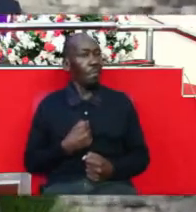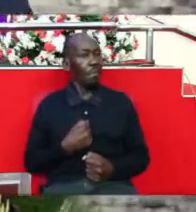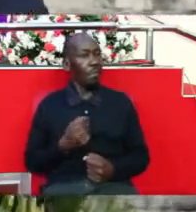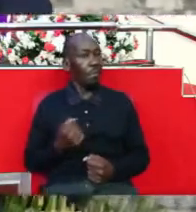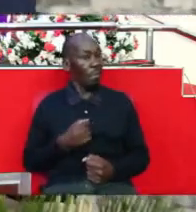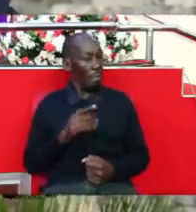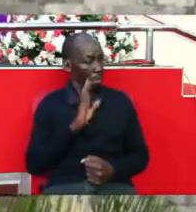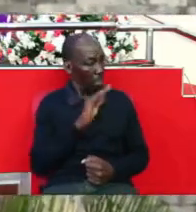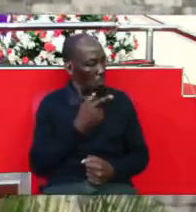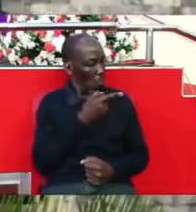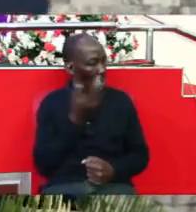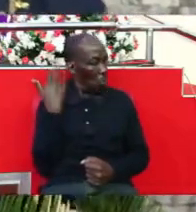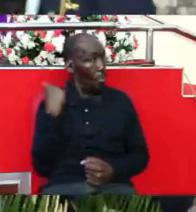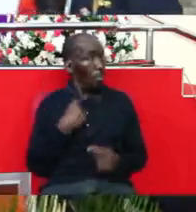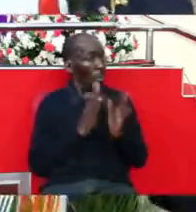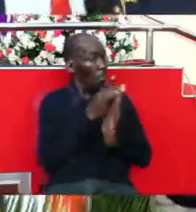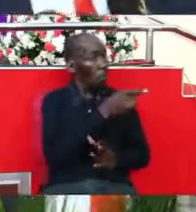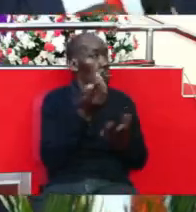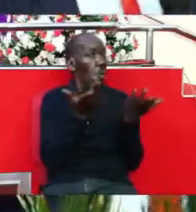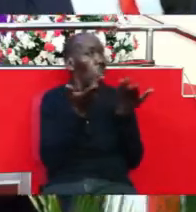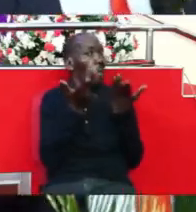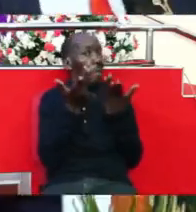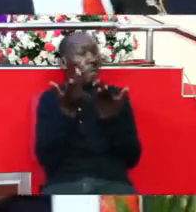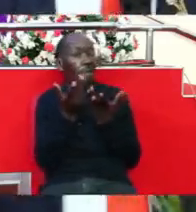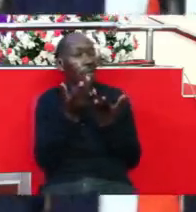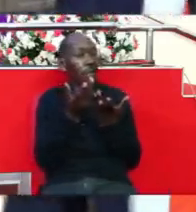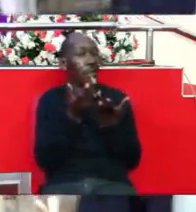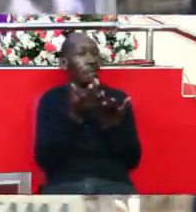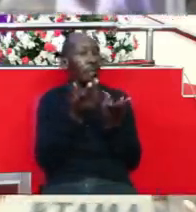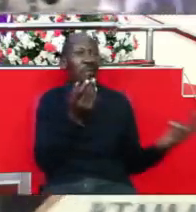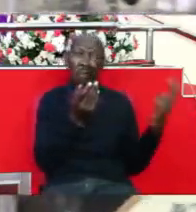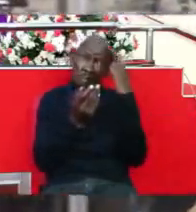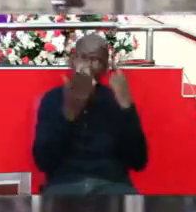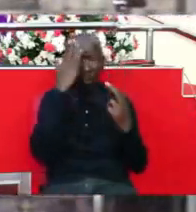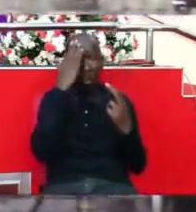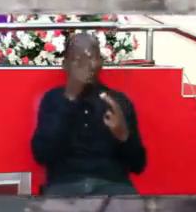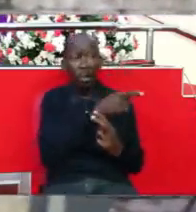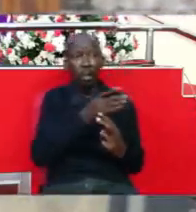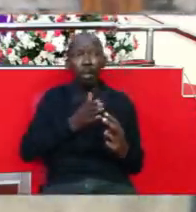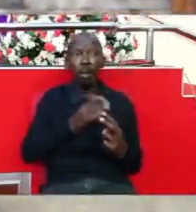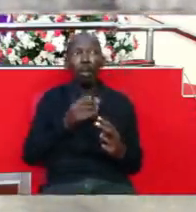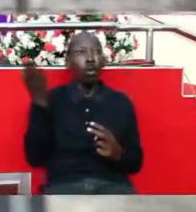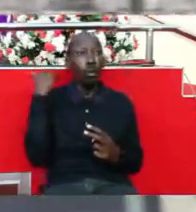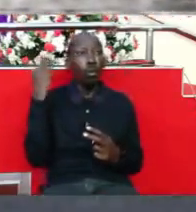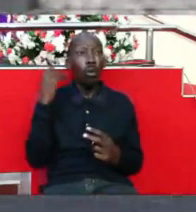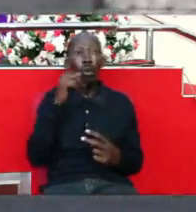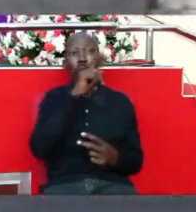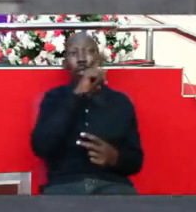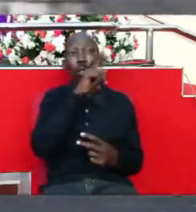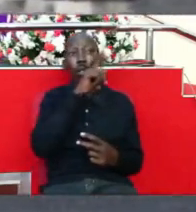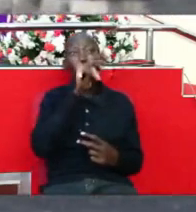And I asked, "Where were you when I prayed for you?" And she said, "I was in Zimmerman Deliverance